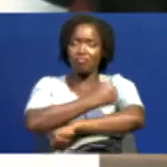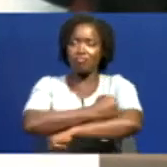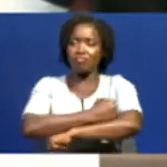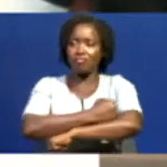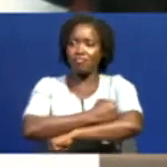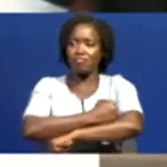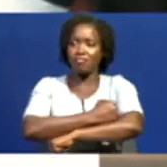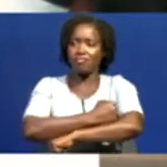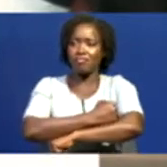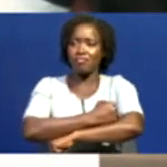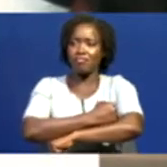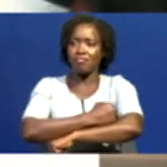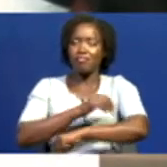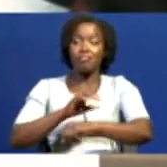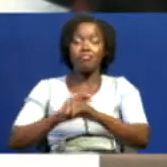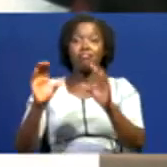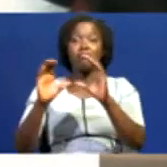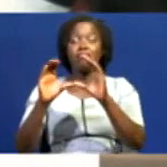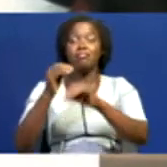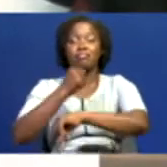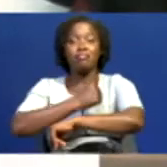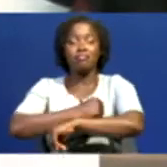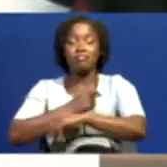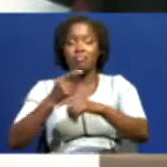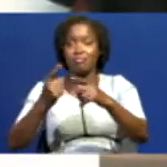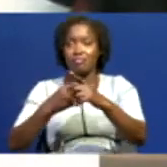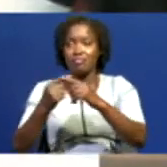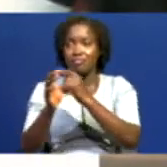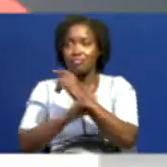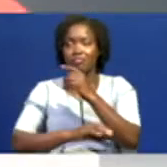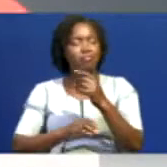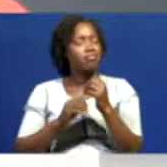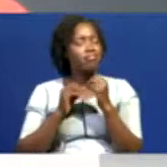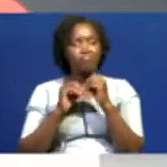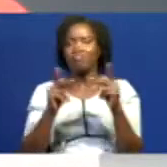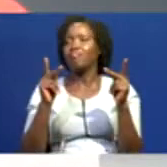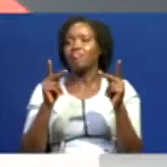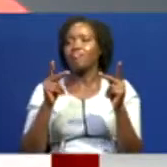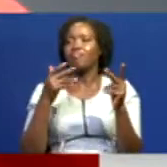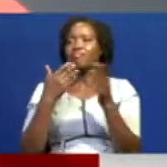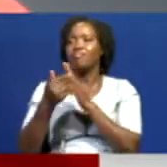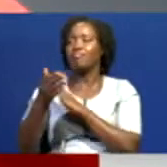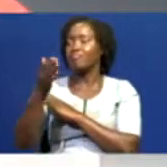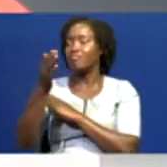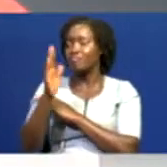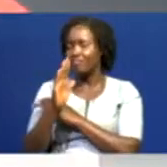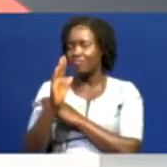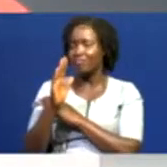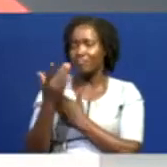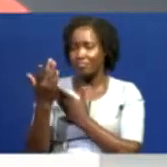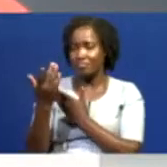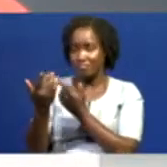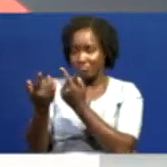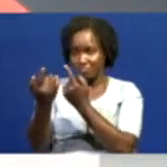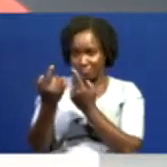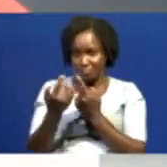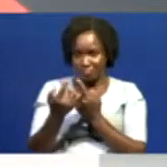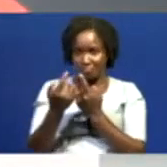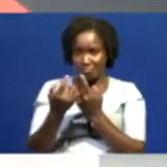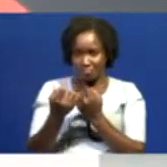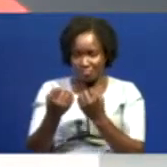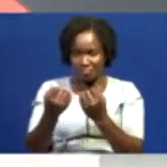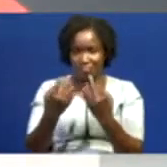and we get good coaches in school, then as a country, we're good to go. Tunashukuru sana kwa kukuja kwao. Imetupea nguvu